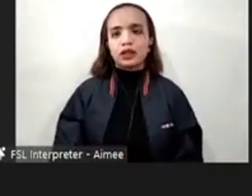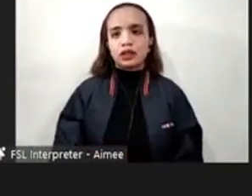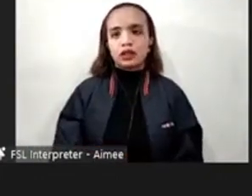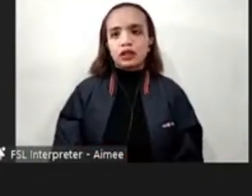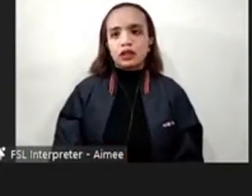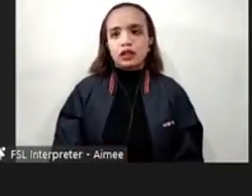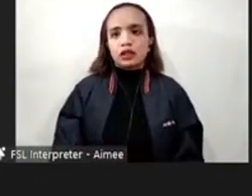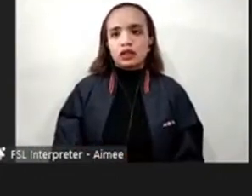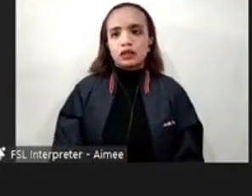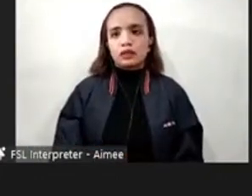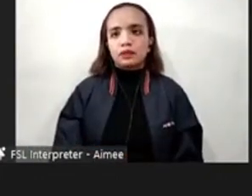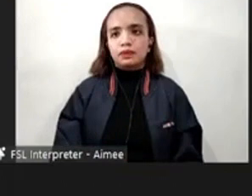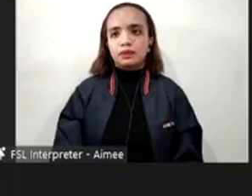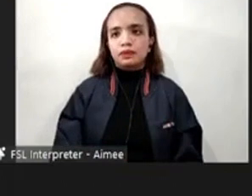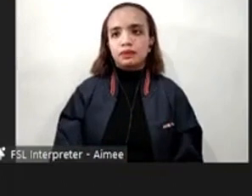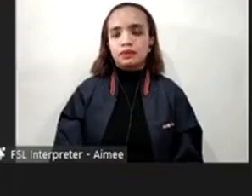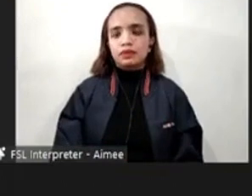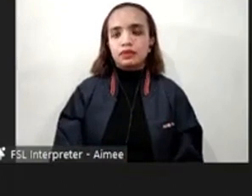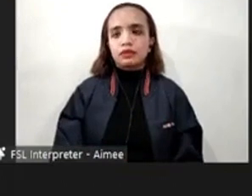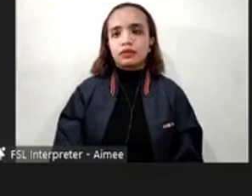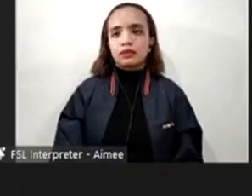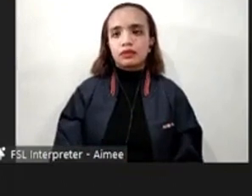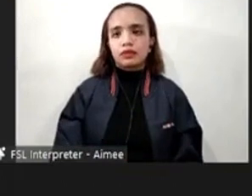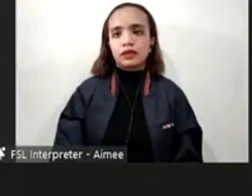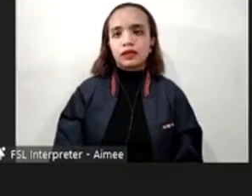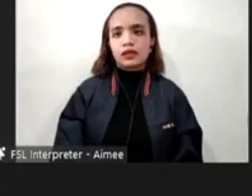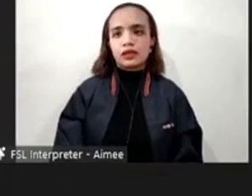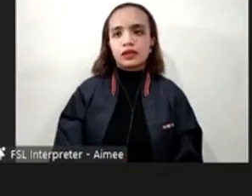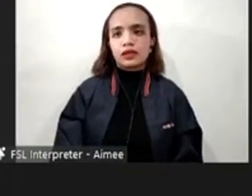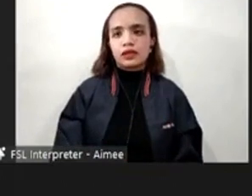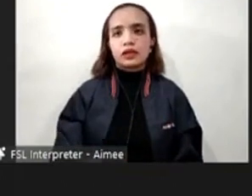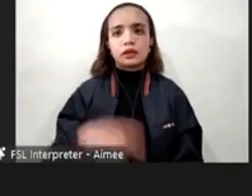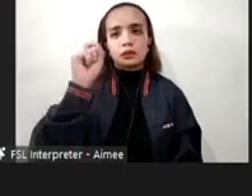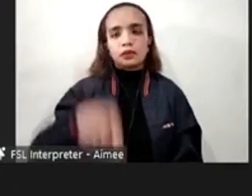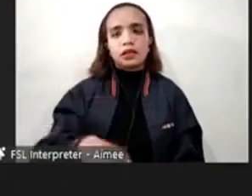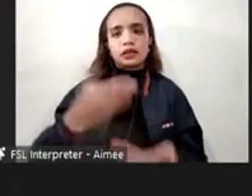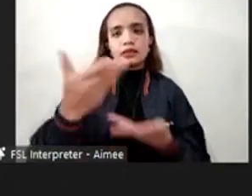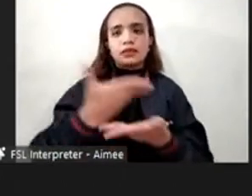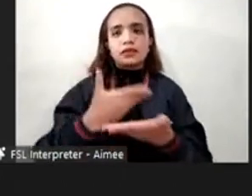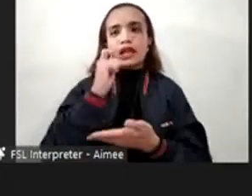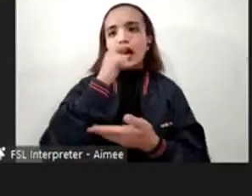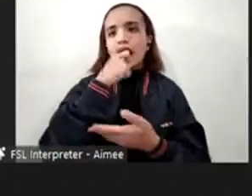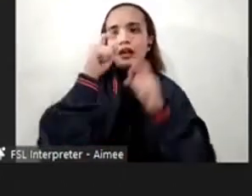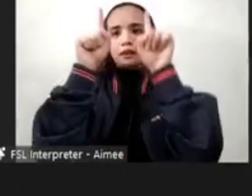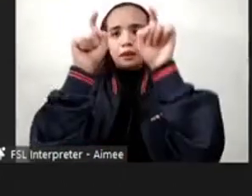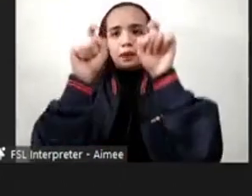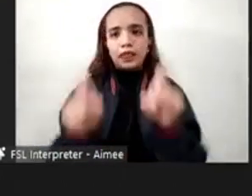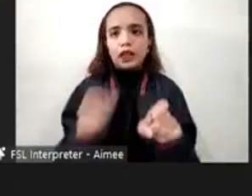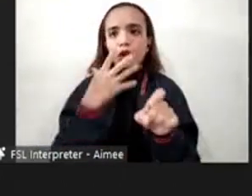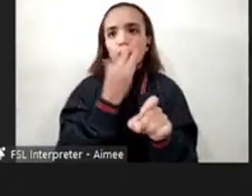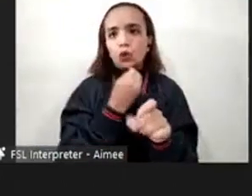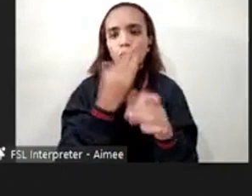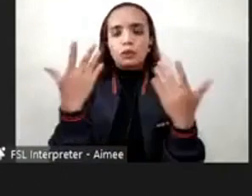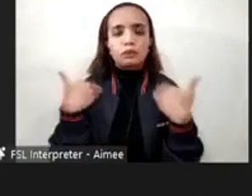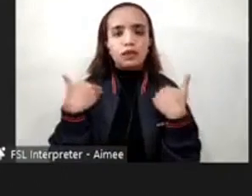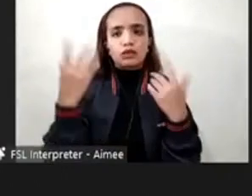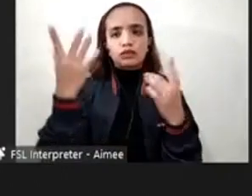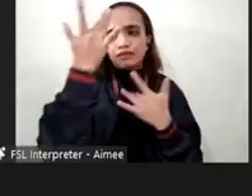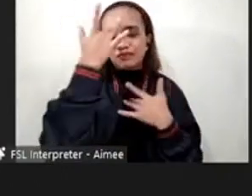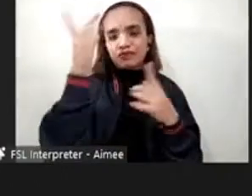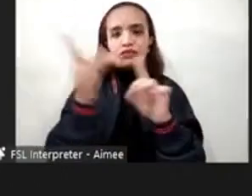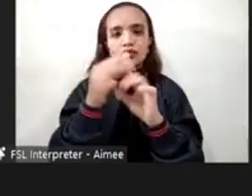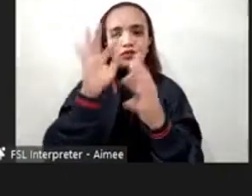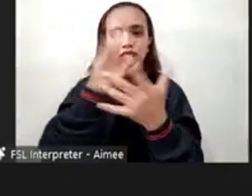And of course, we should have the facility for RT-PCR testing for those who have symptoms, both the